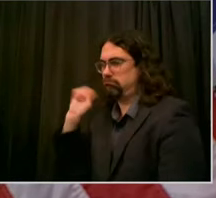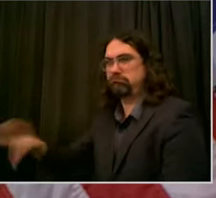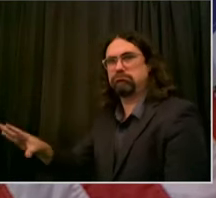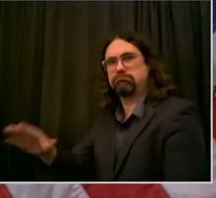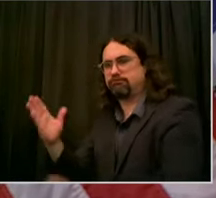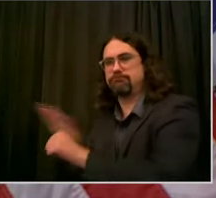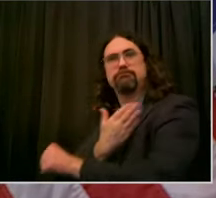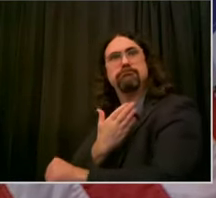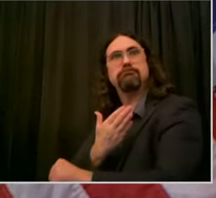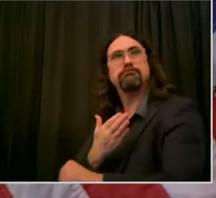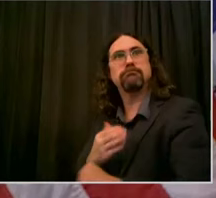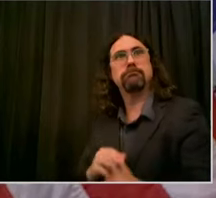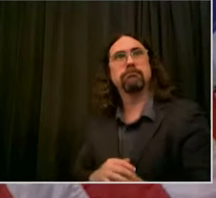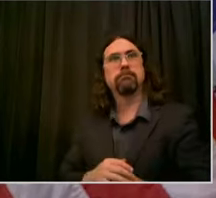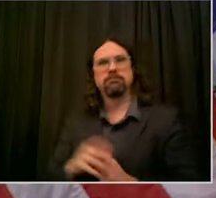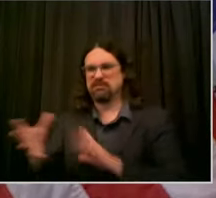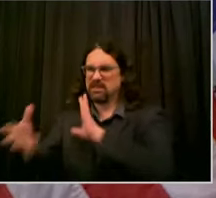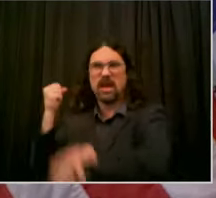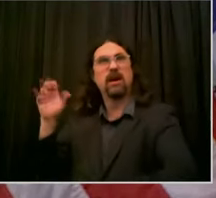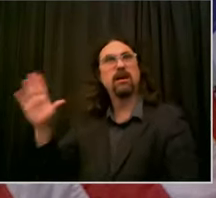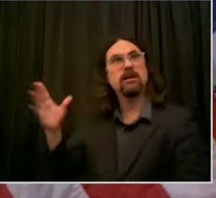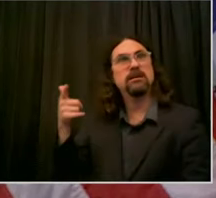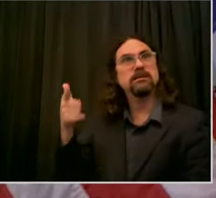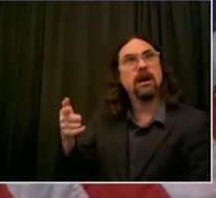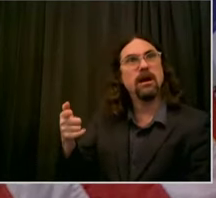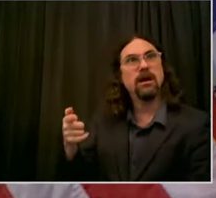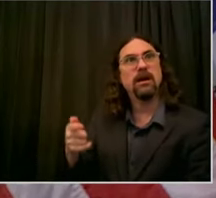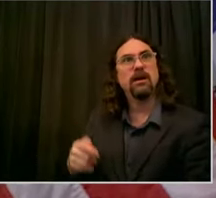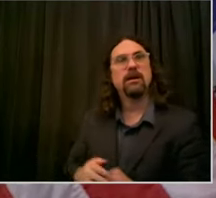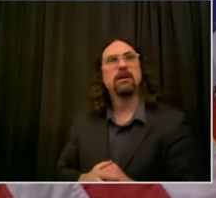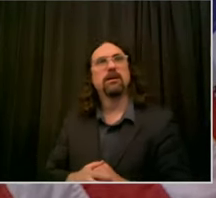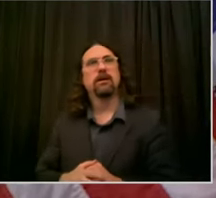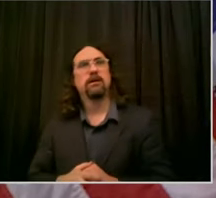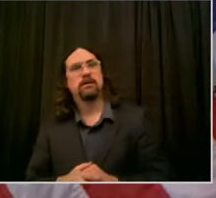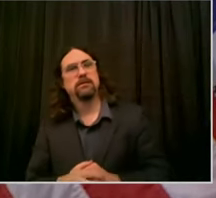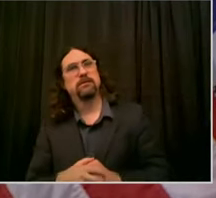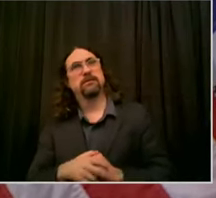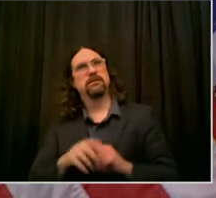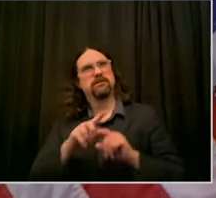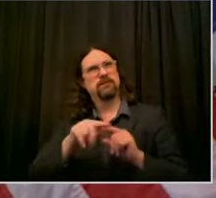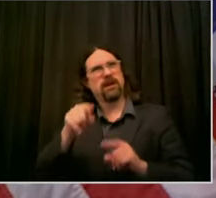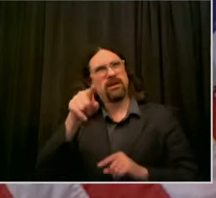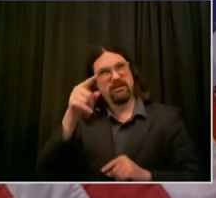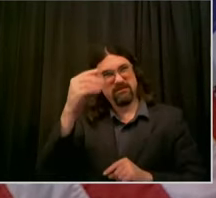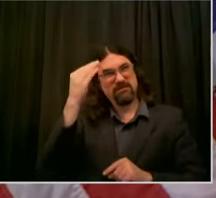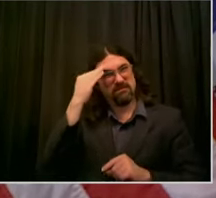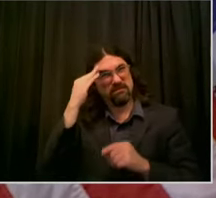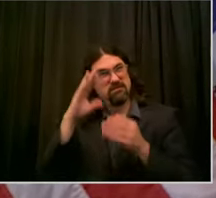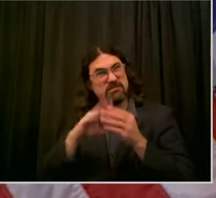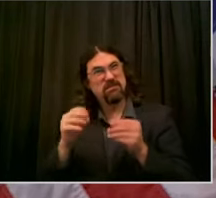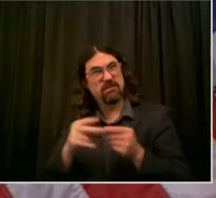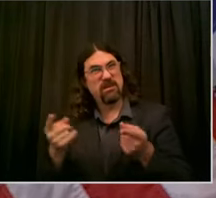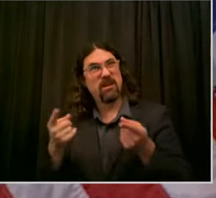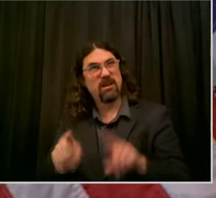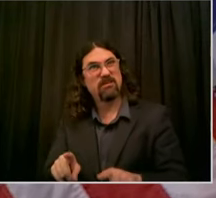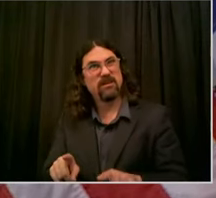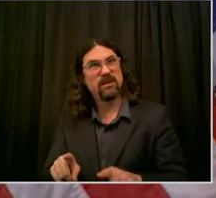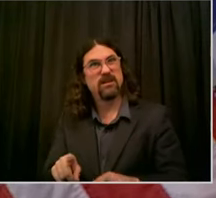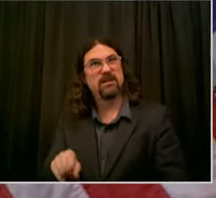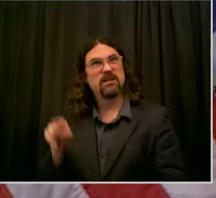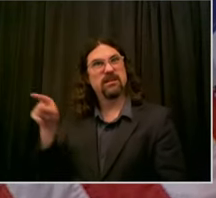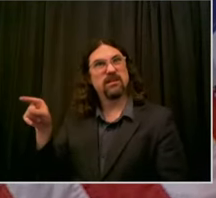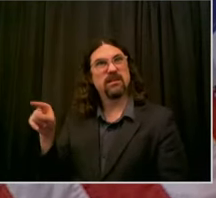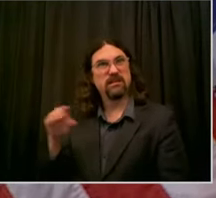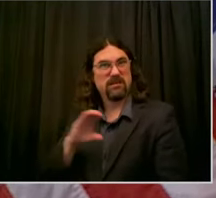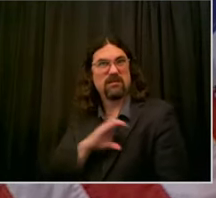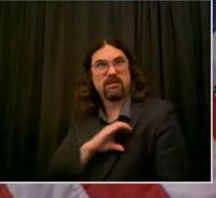Have you reconsidered your statement, and do you want to apologize to the NYPD? Tom, I want to get all the facts. What I saw